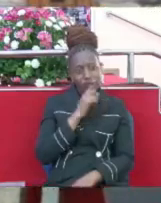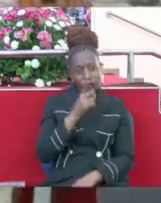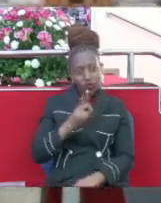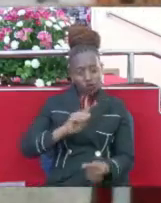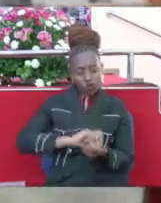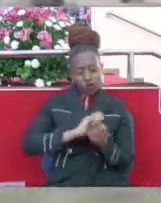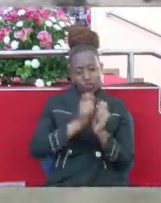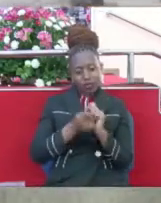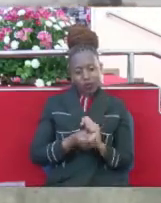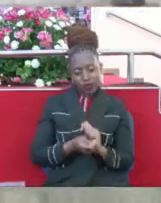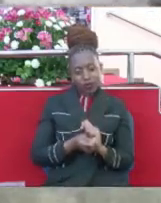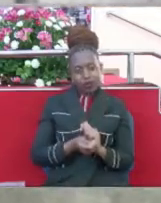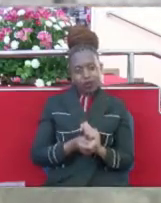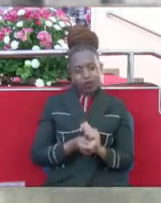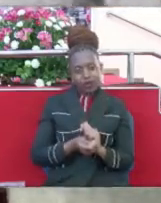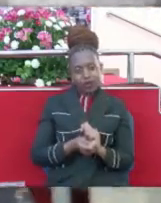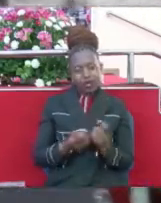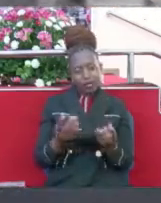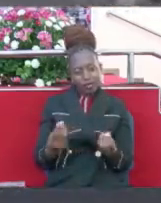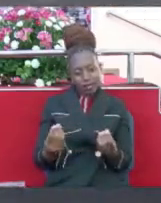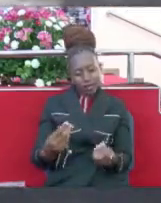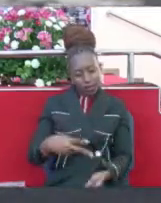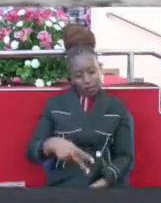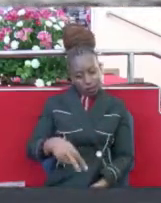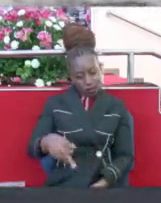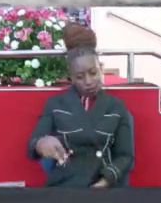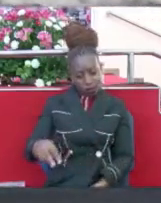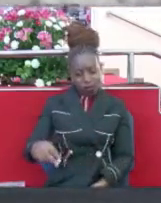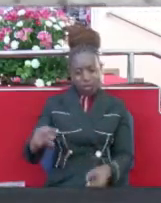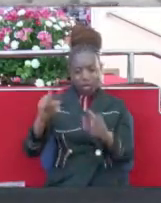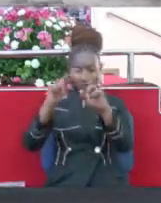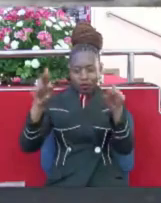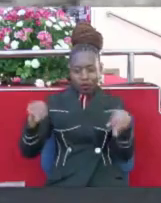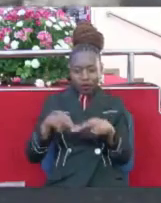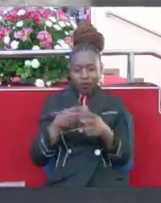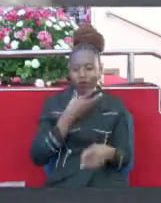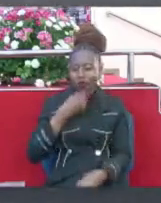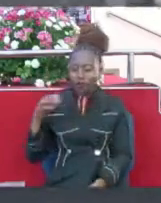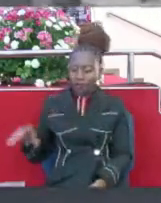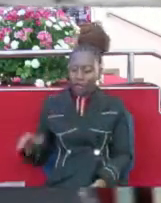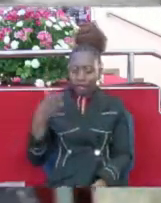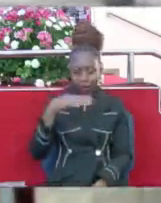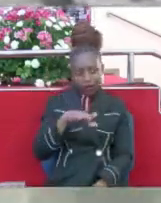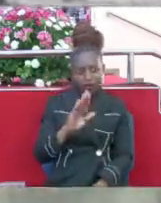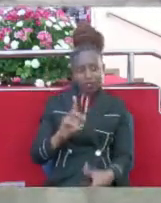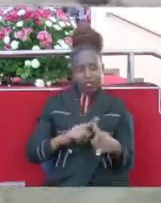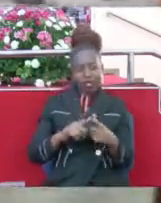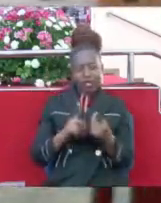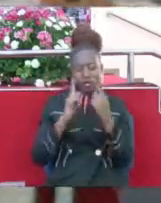transformed, you can easily walk into your son's room and make declarations